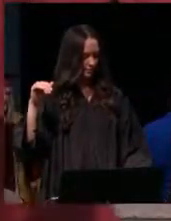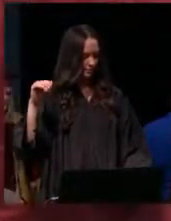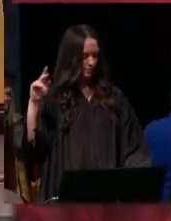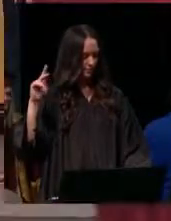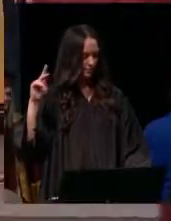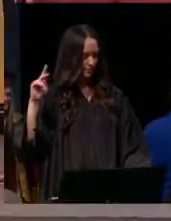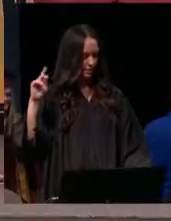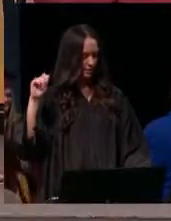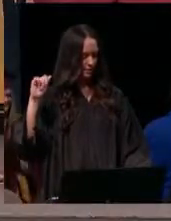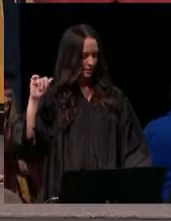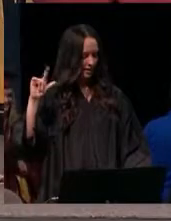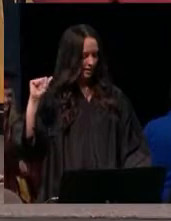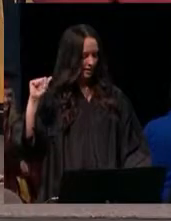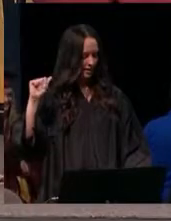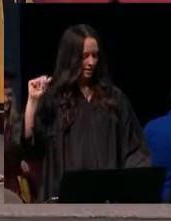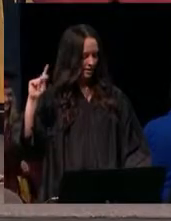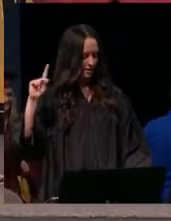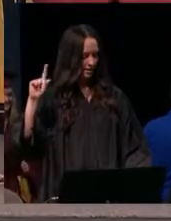Kayla Klein.